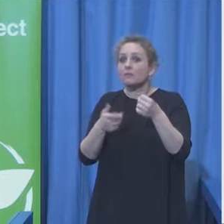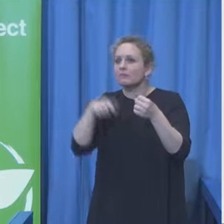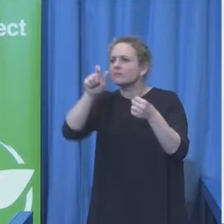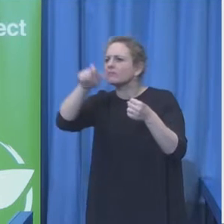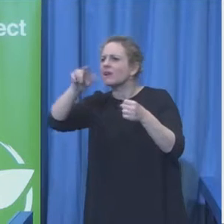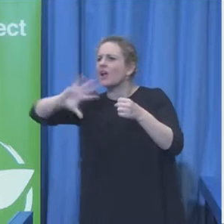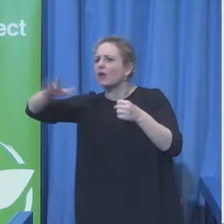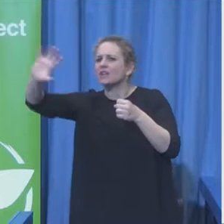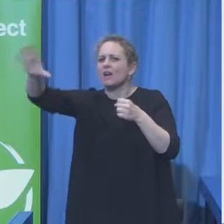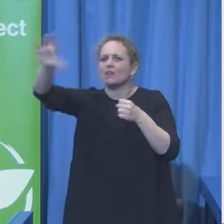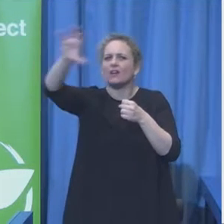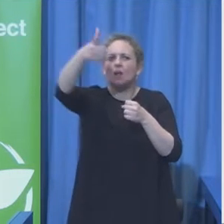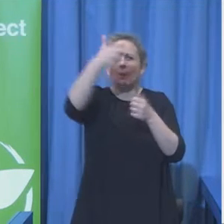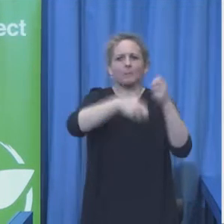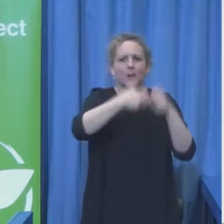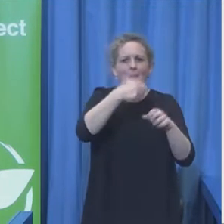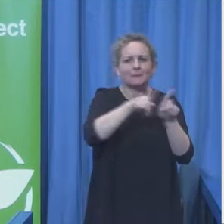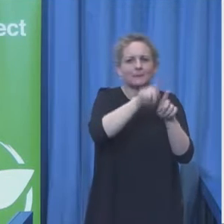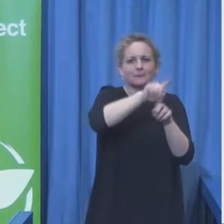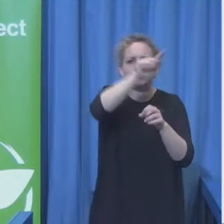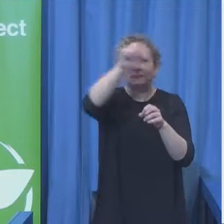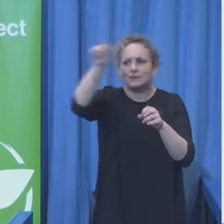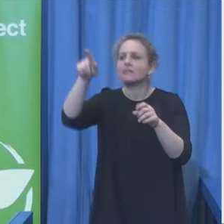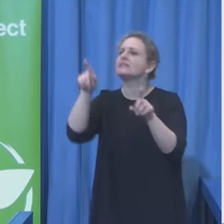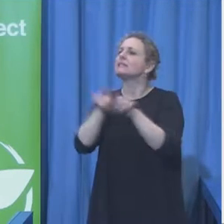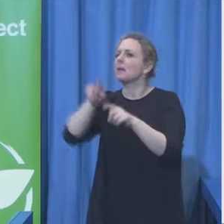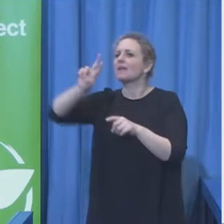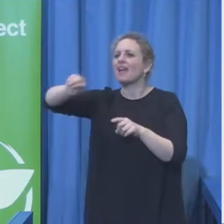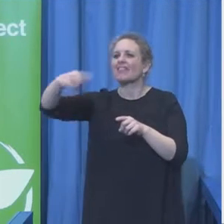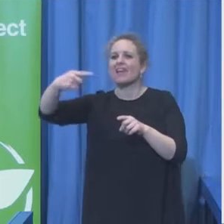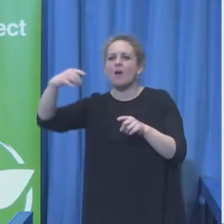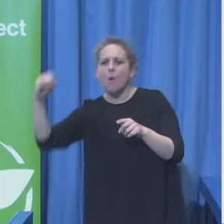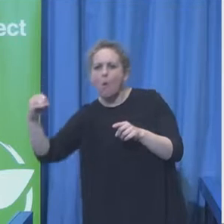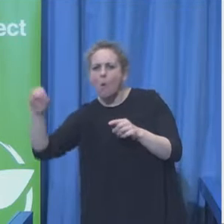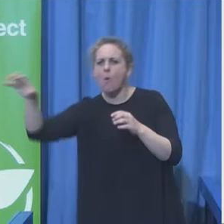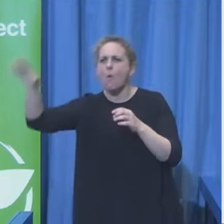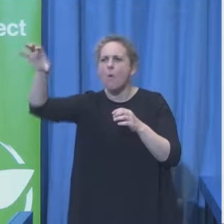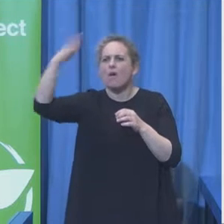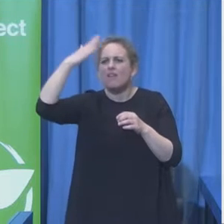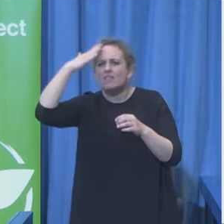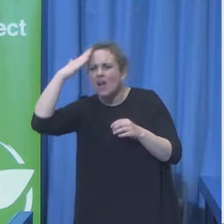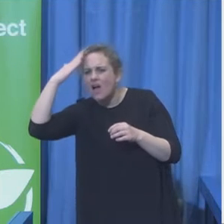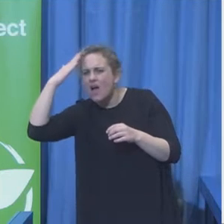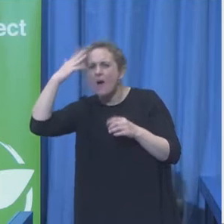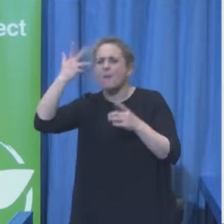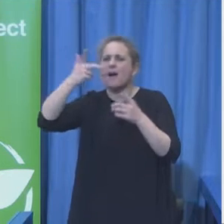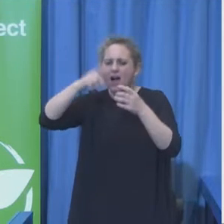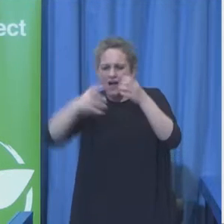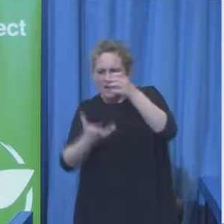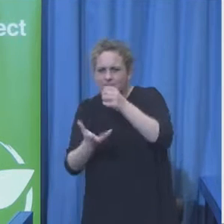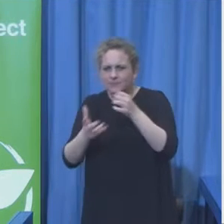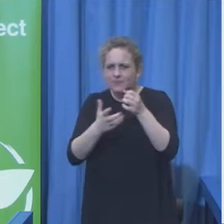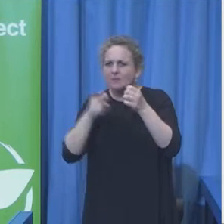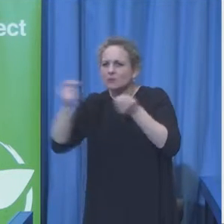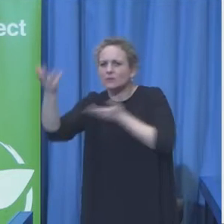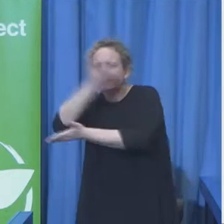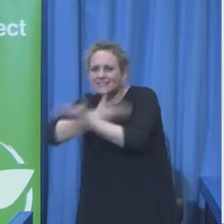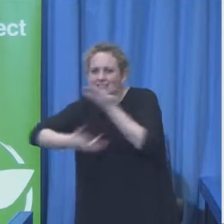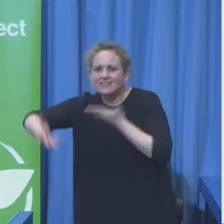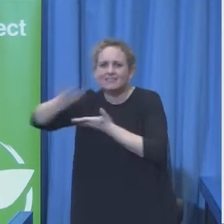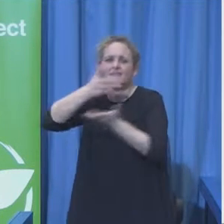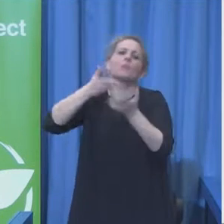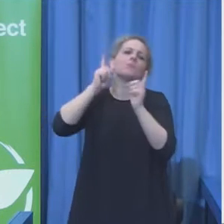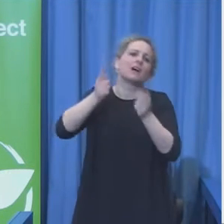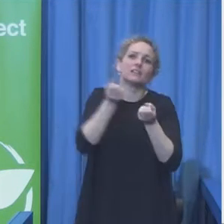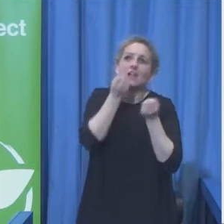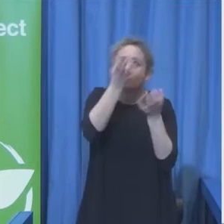stakeholders, NGOs, etc. It's wonderful. We have so much knowledge that we have to share. So one of the things we have done when it comes